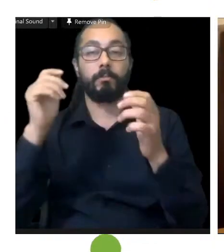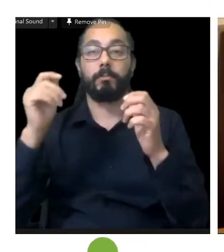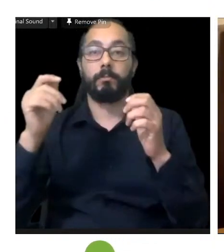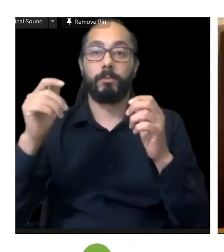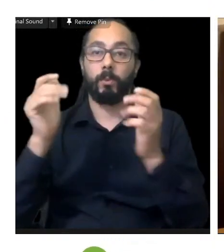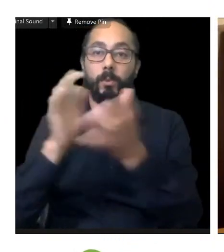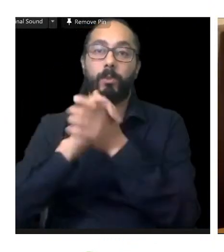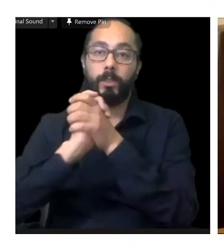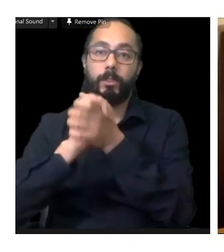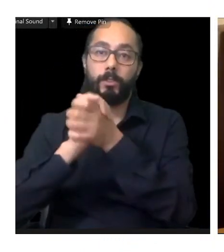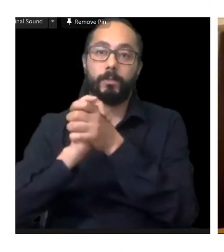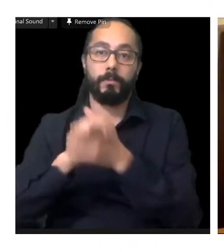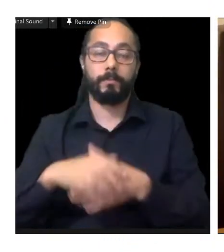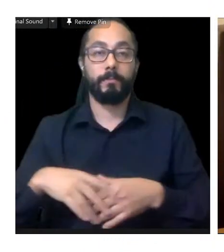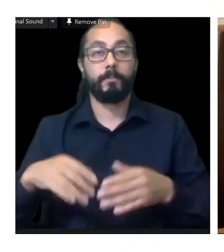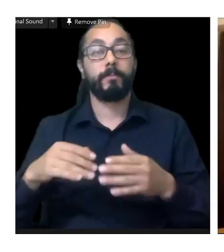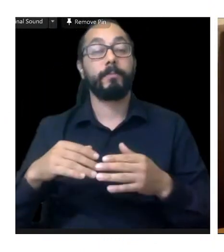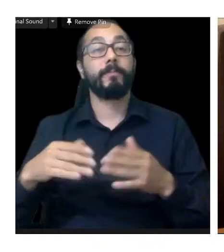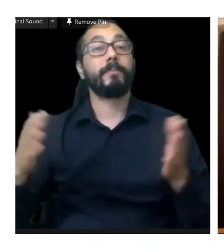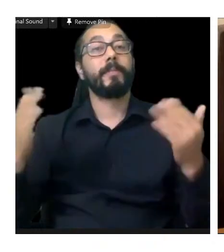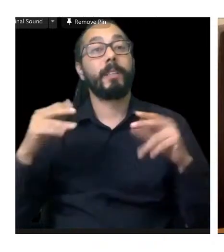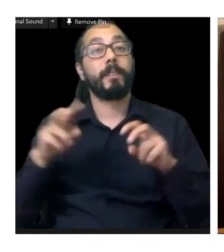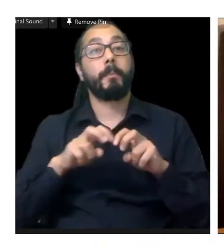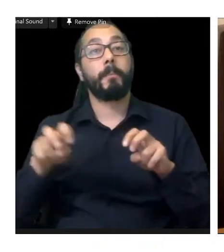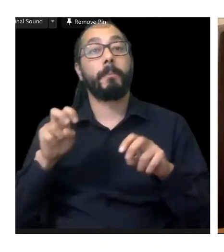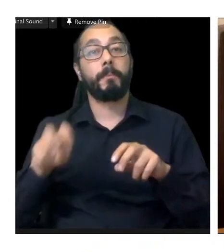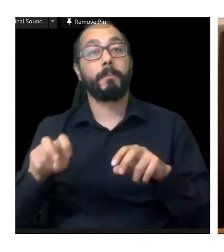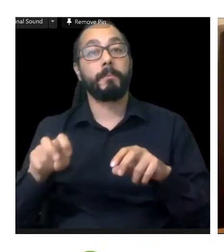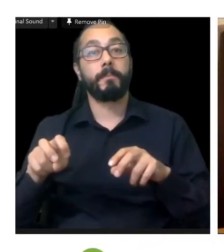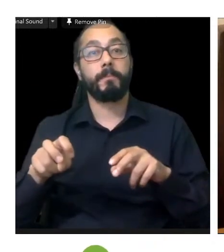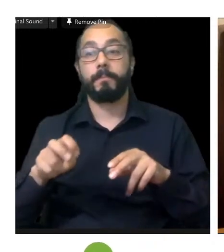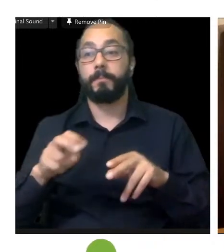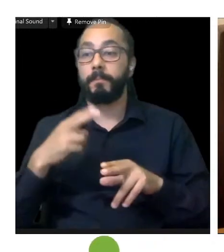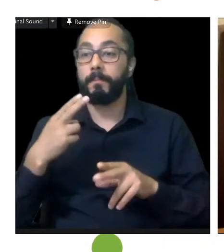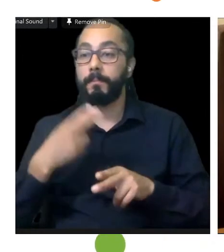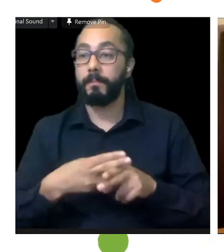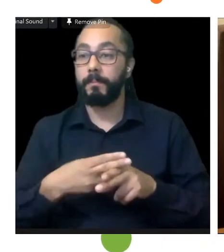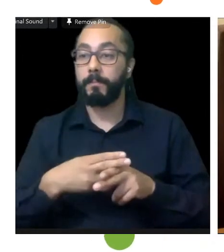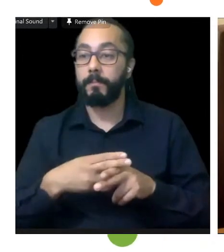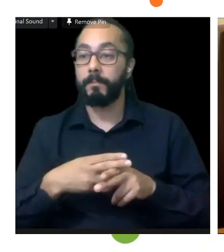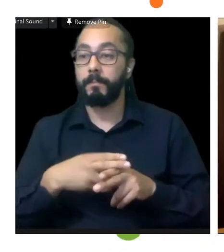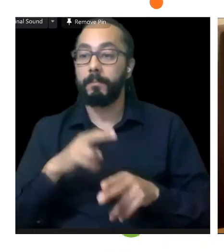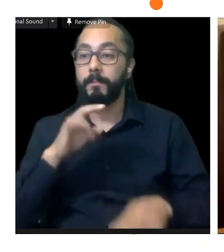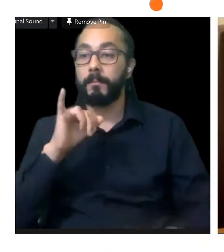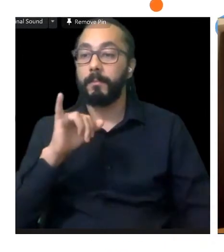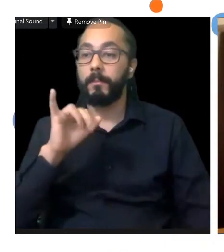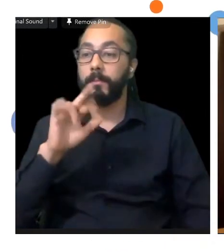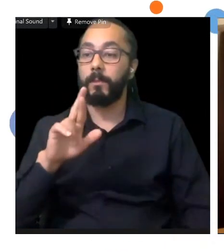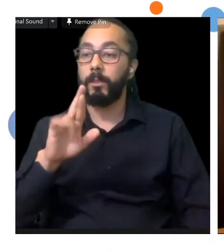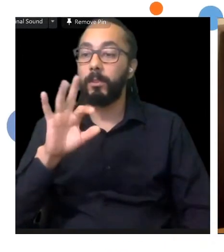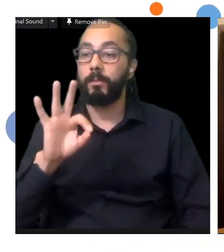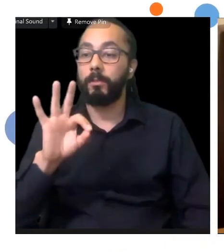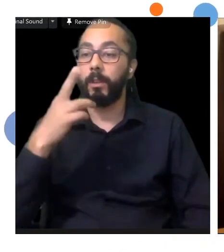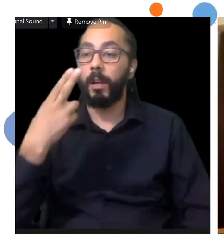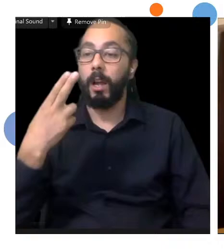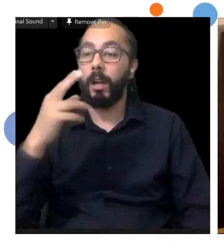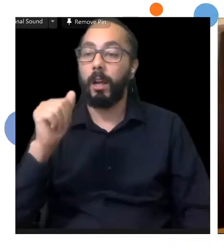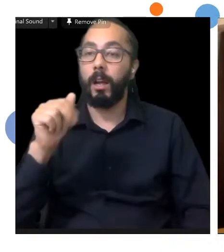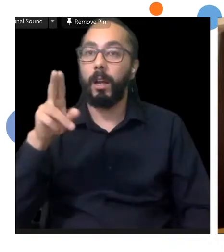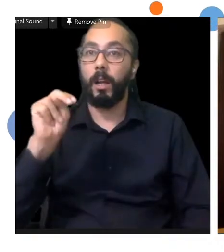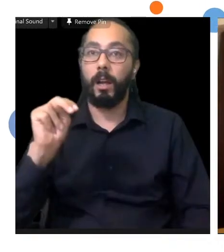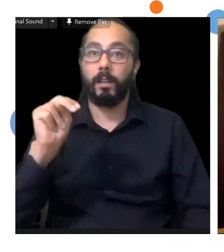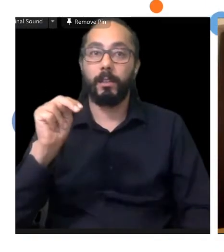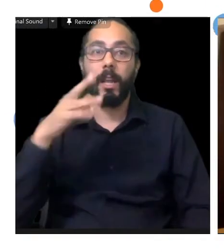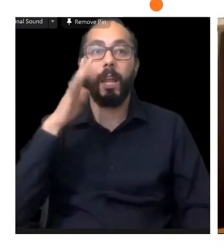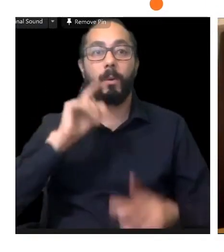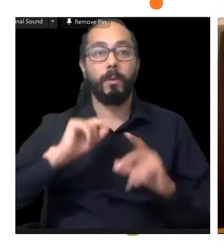our panelists. Next up, I've got Irfan, who will put his camera on and join us. In our prep, you made